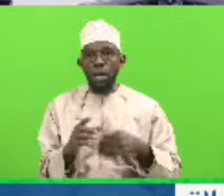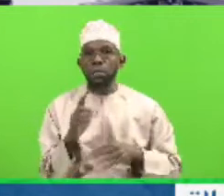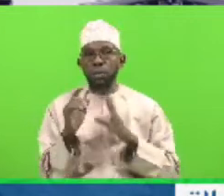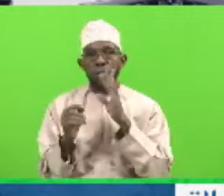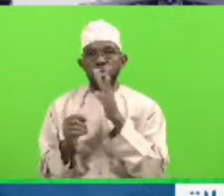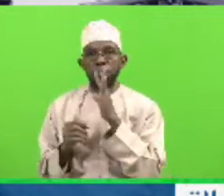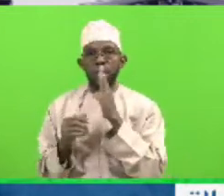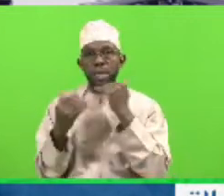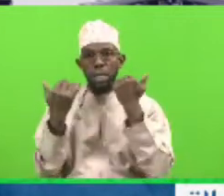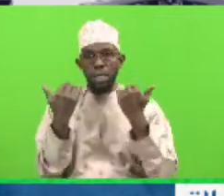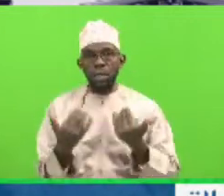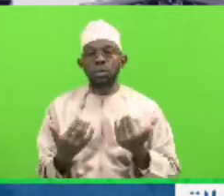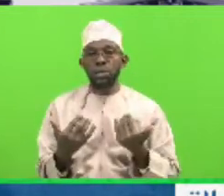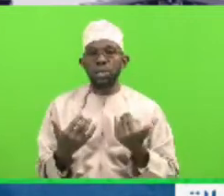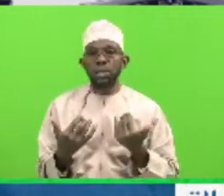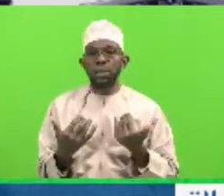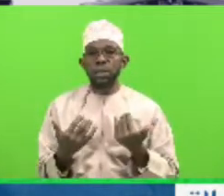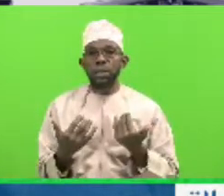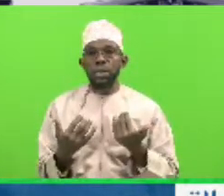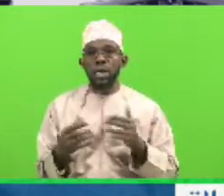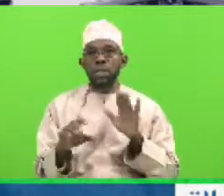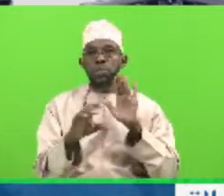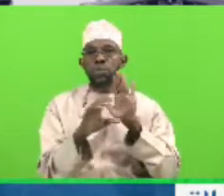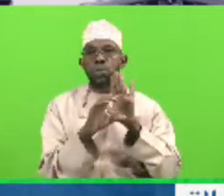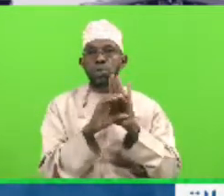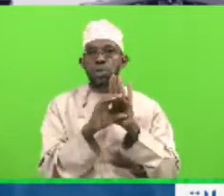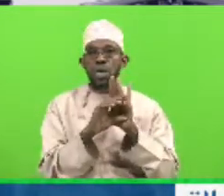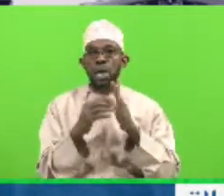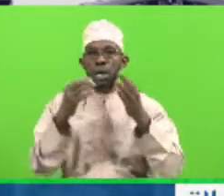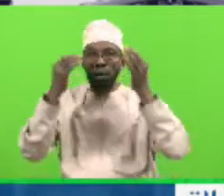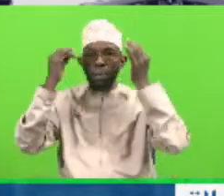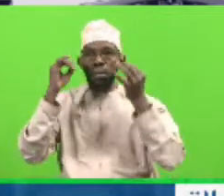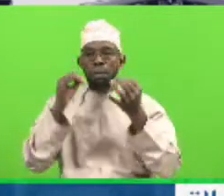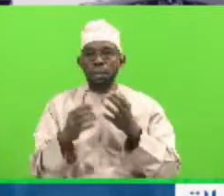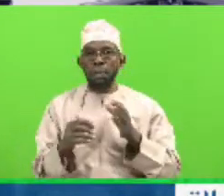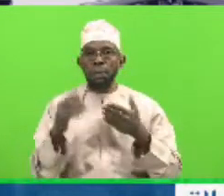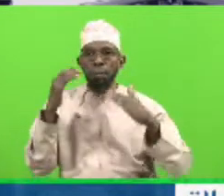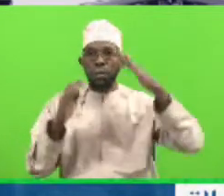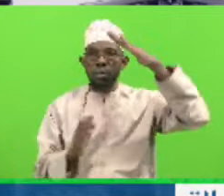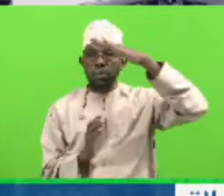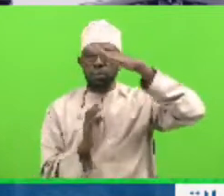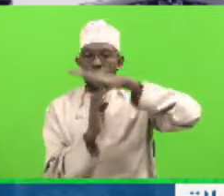now, there is a case in the Court of Appeal in Kenya.